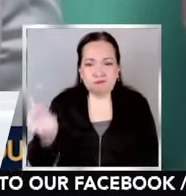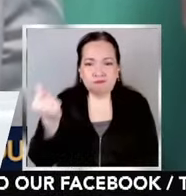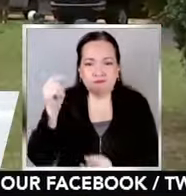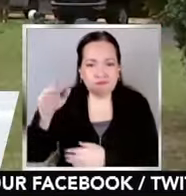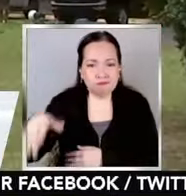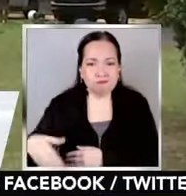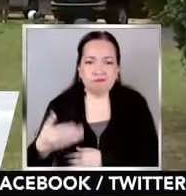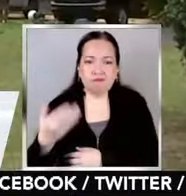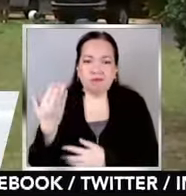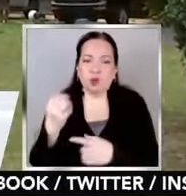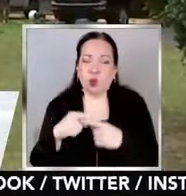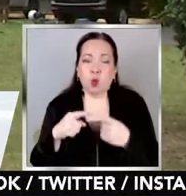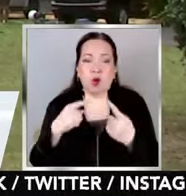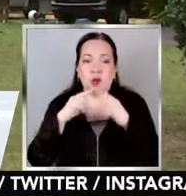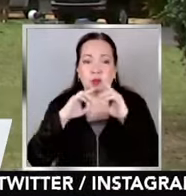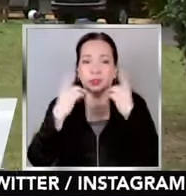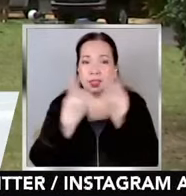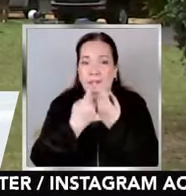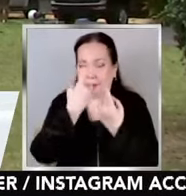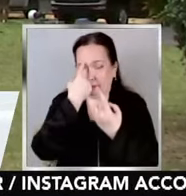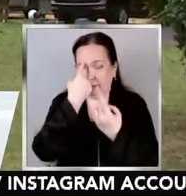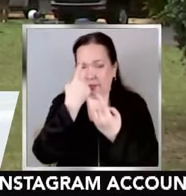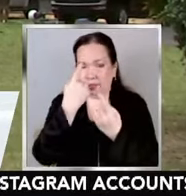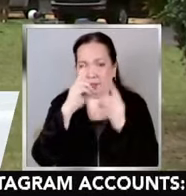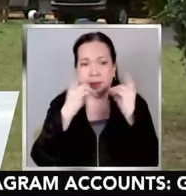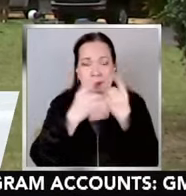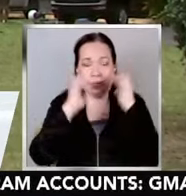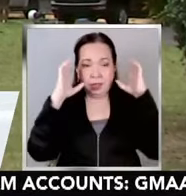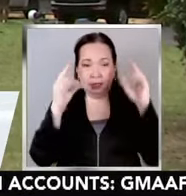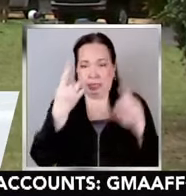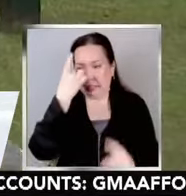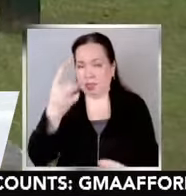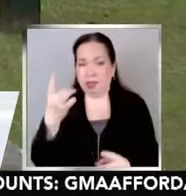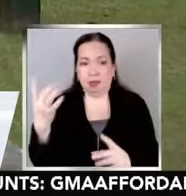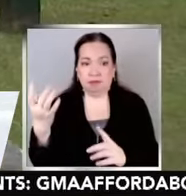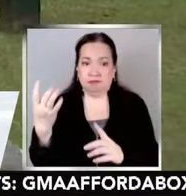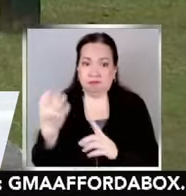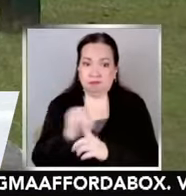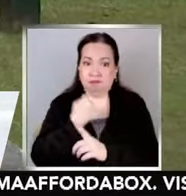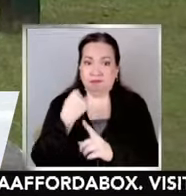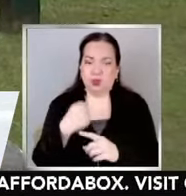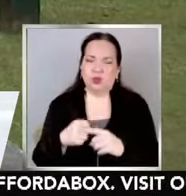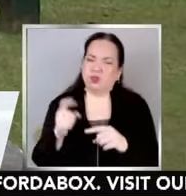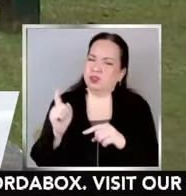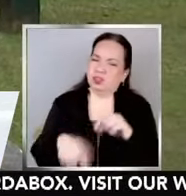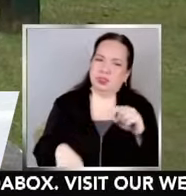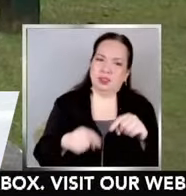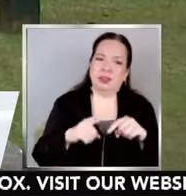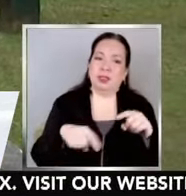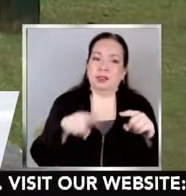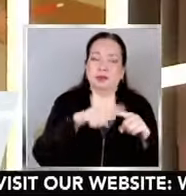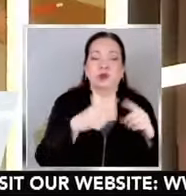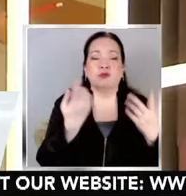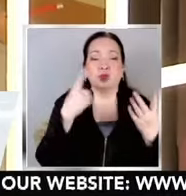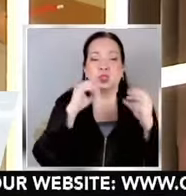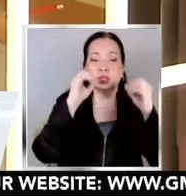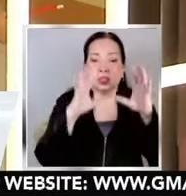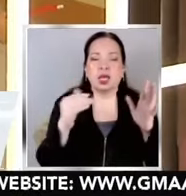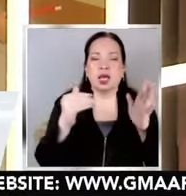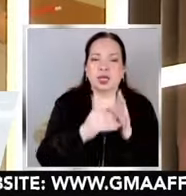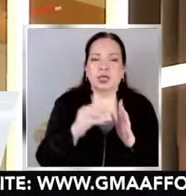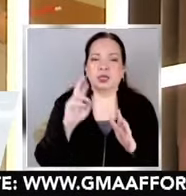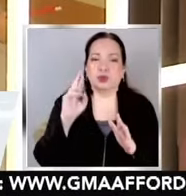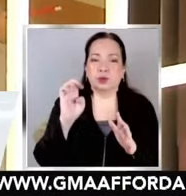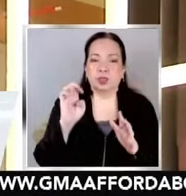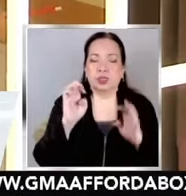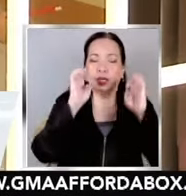DepEd alone. Sa panig ng DepEd, may mga re-education program daw para sa mga guro at may